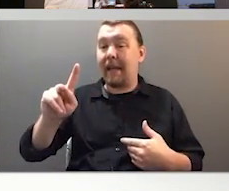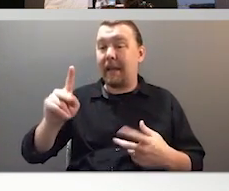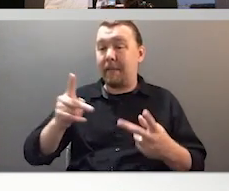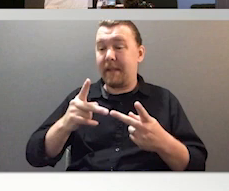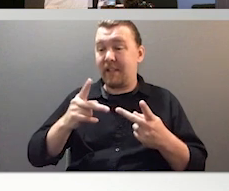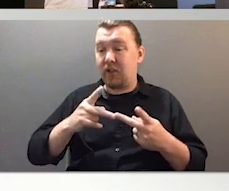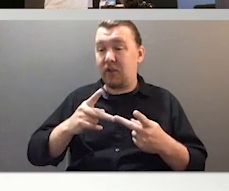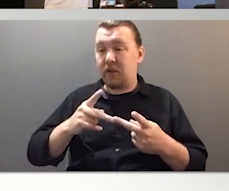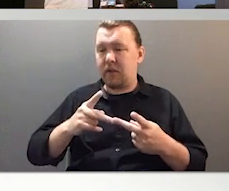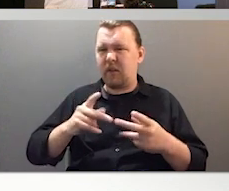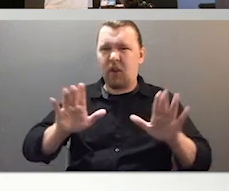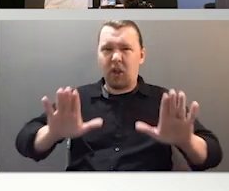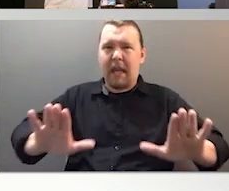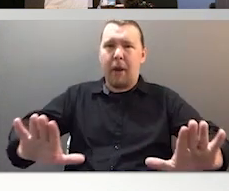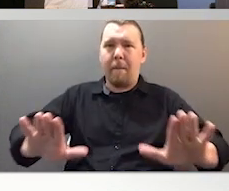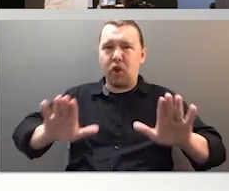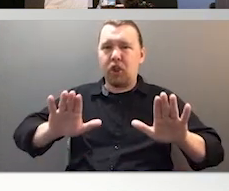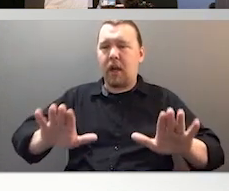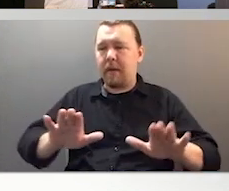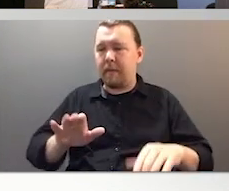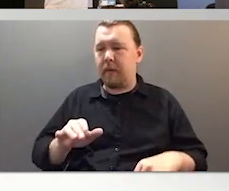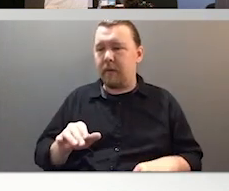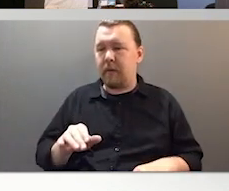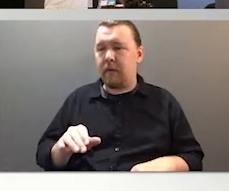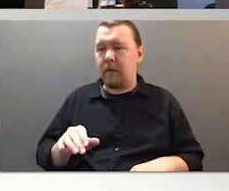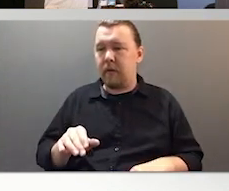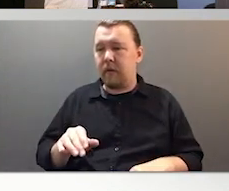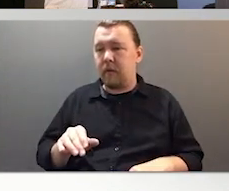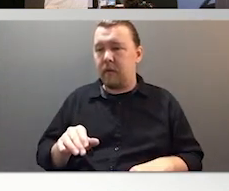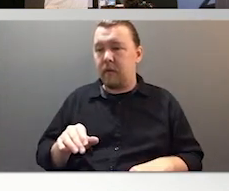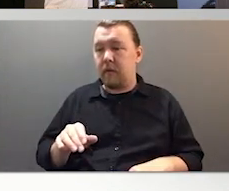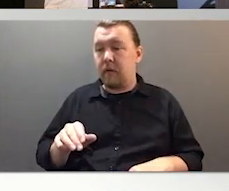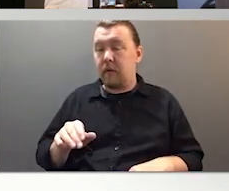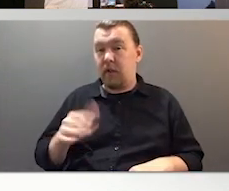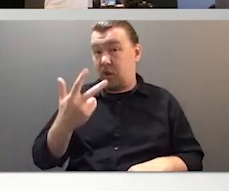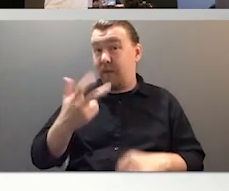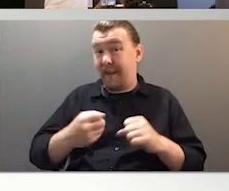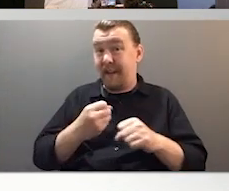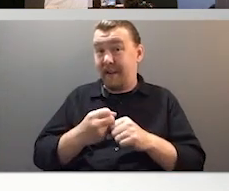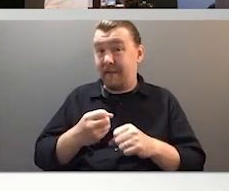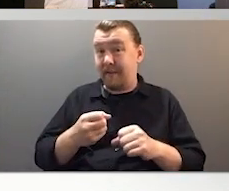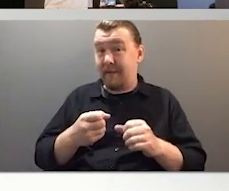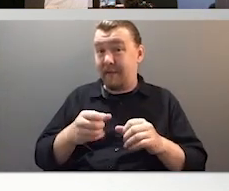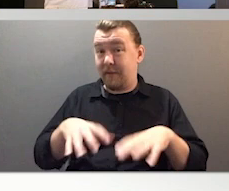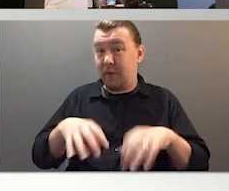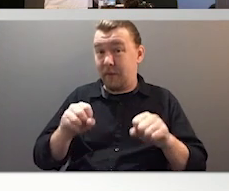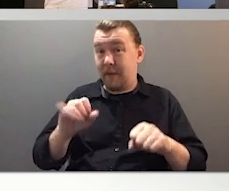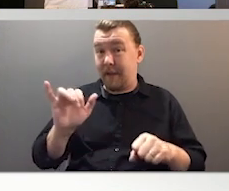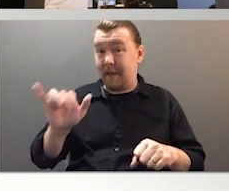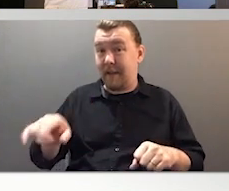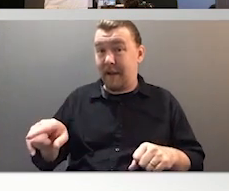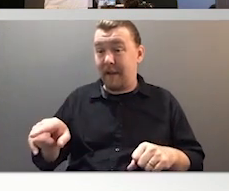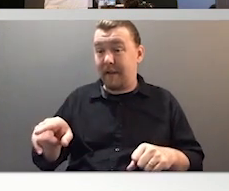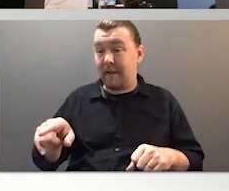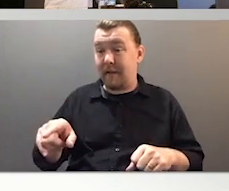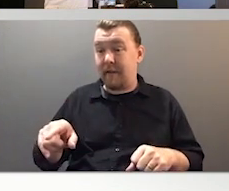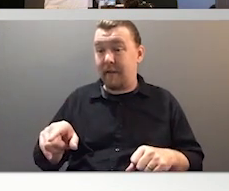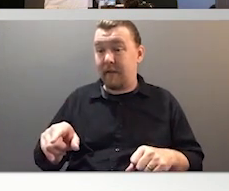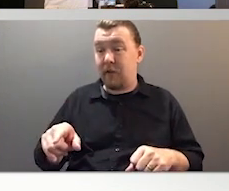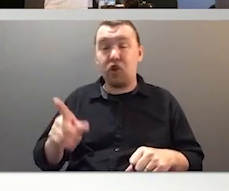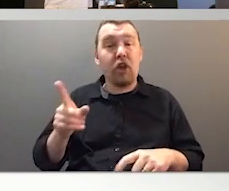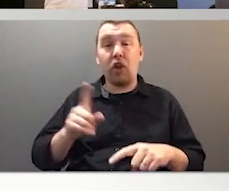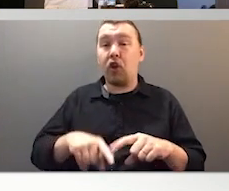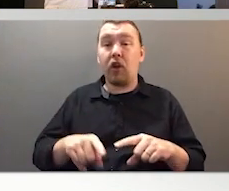when I met her, she couldn't cross midline, right? So half of your body could not cross. So she wasn't able to